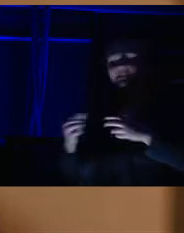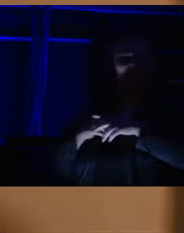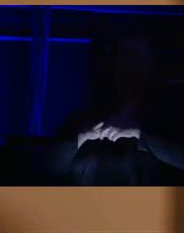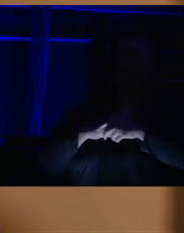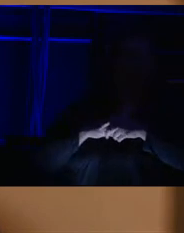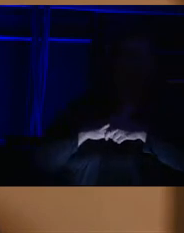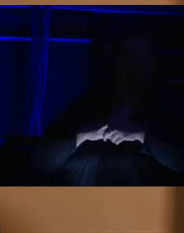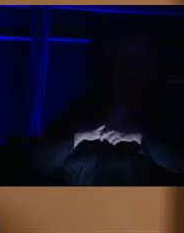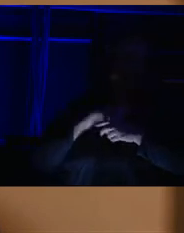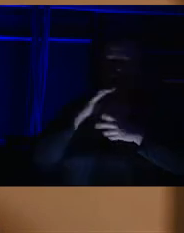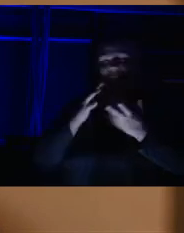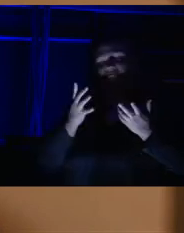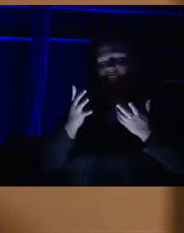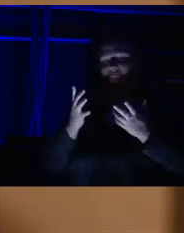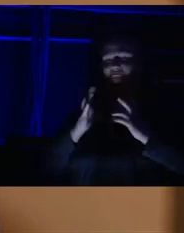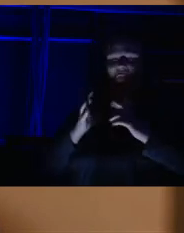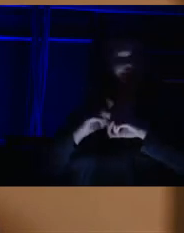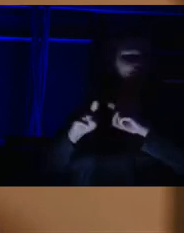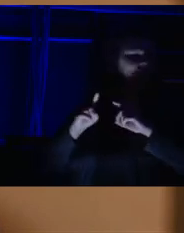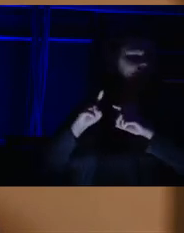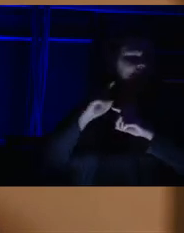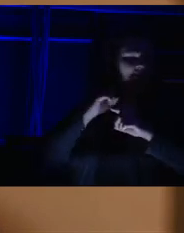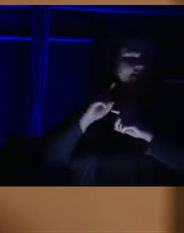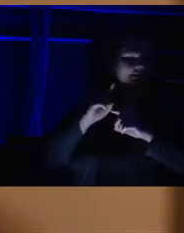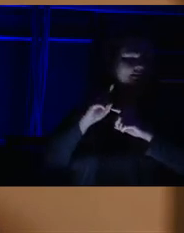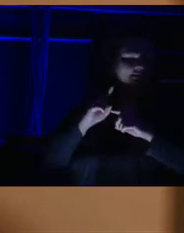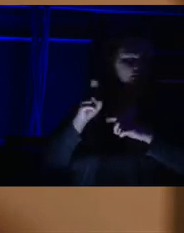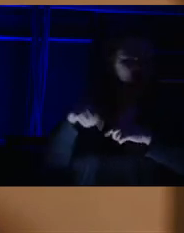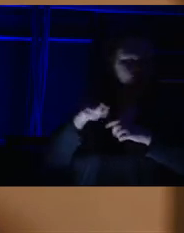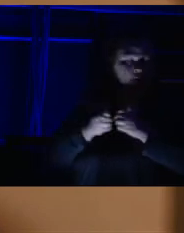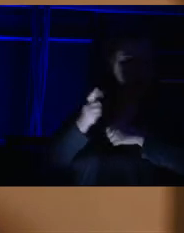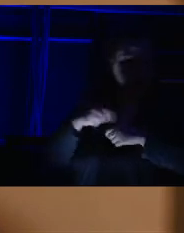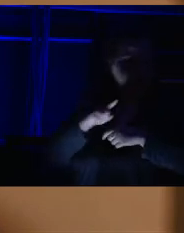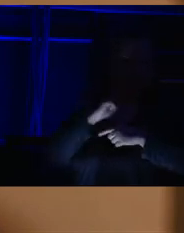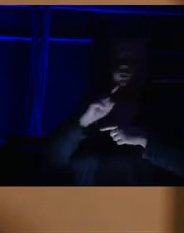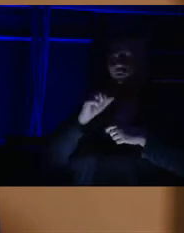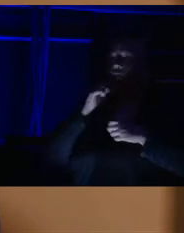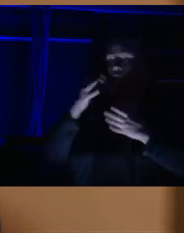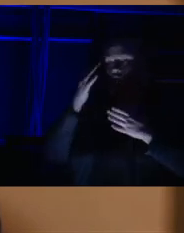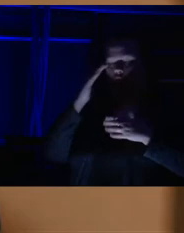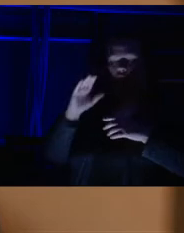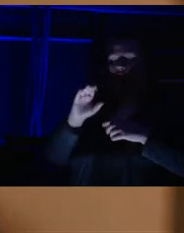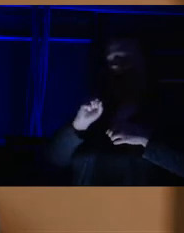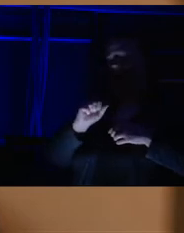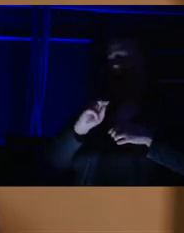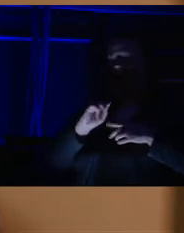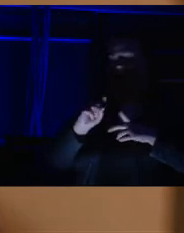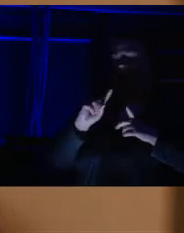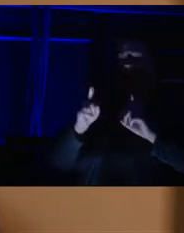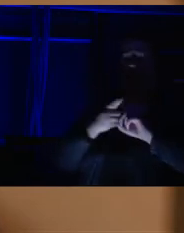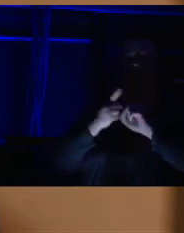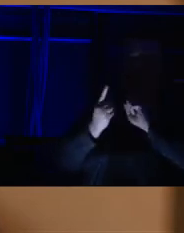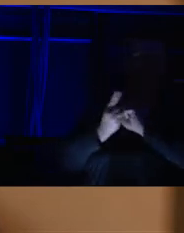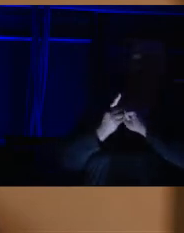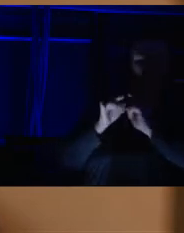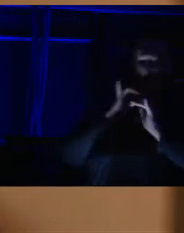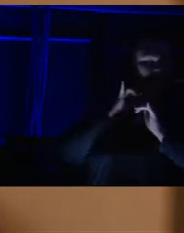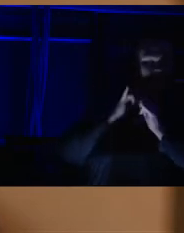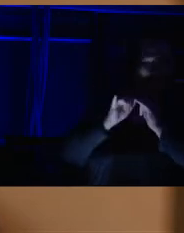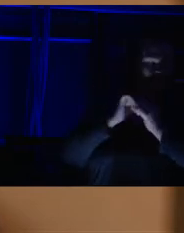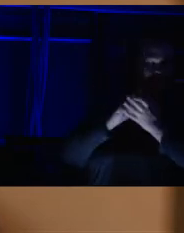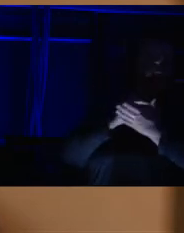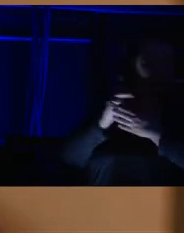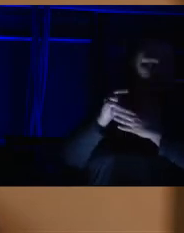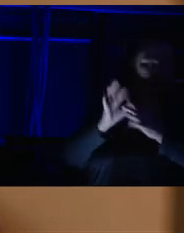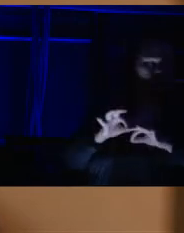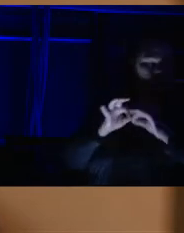fitting somehow. What most of you may not know is Santa and I first became acquainted when he interviewed to fill a decanal role